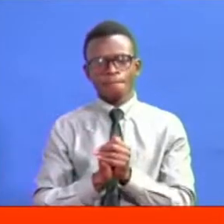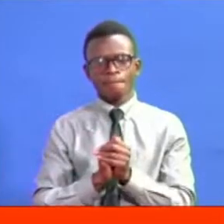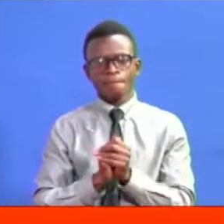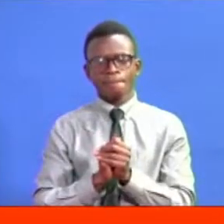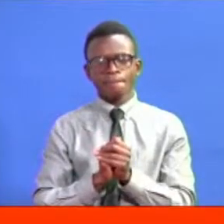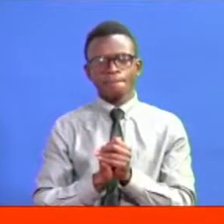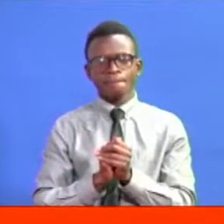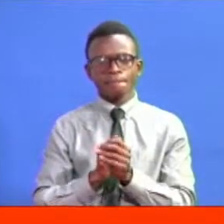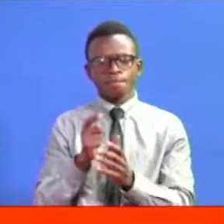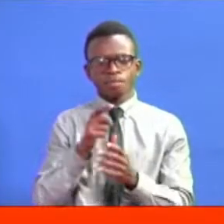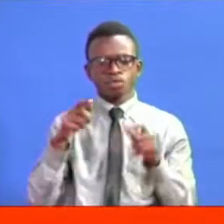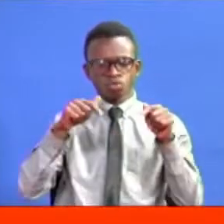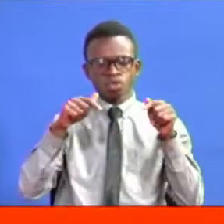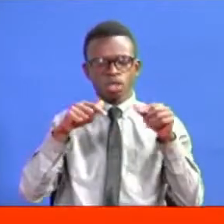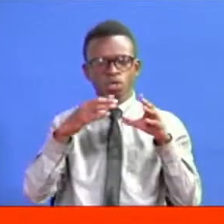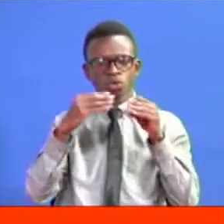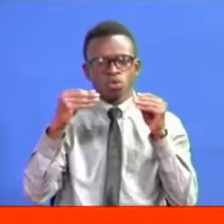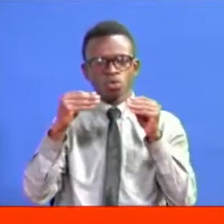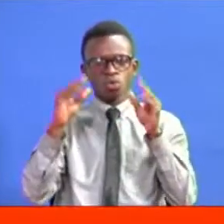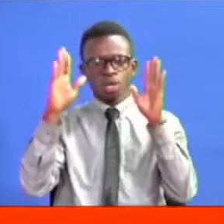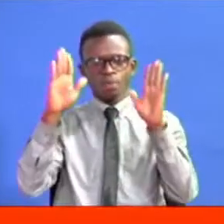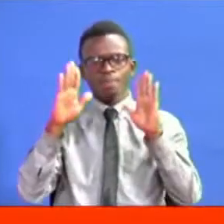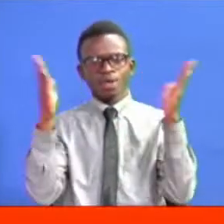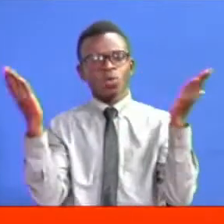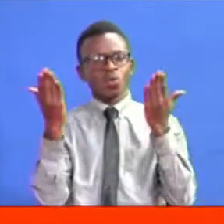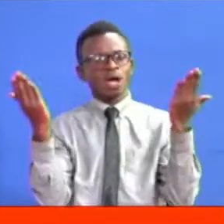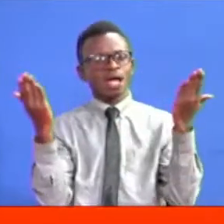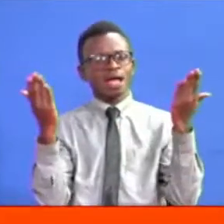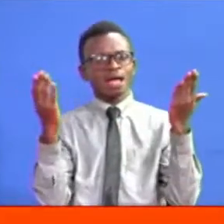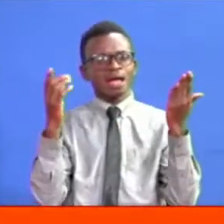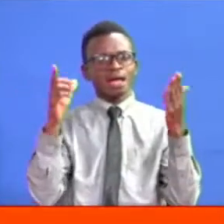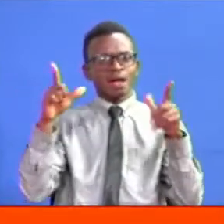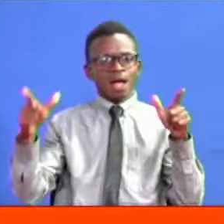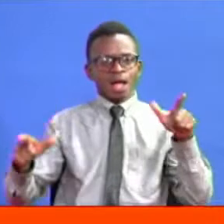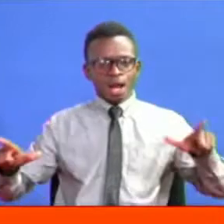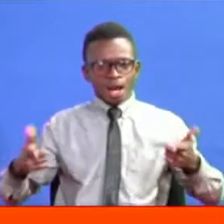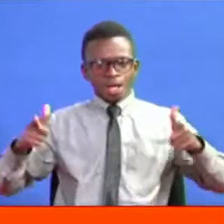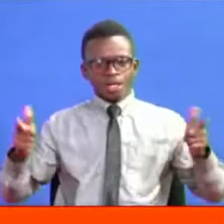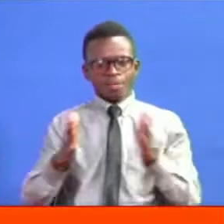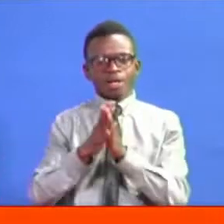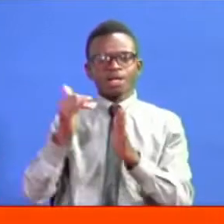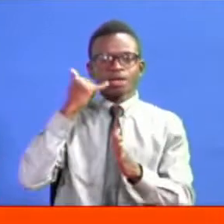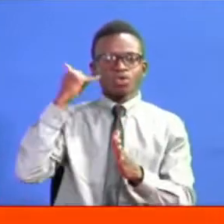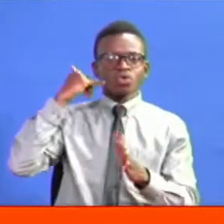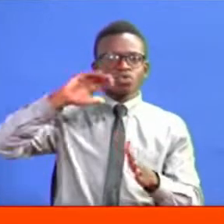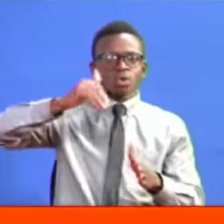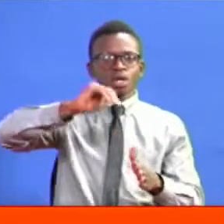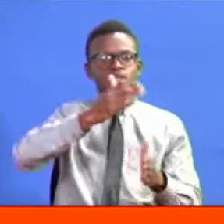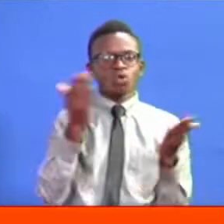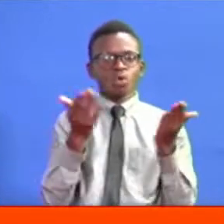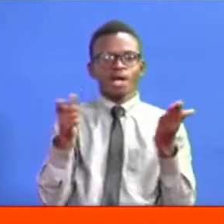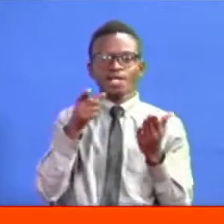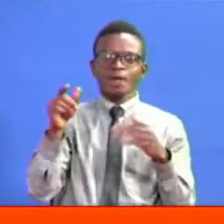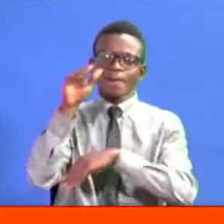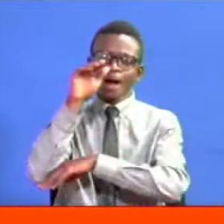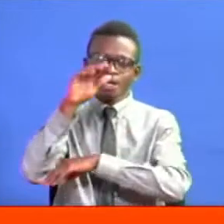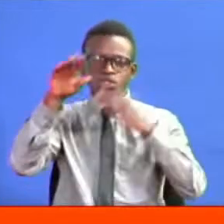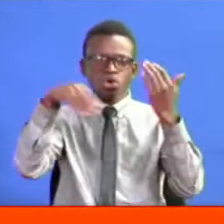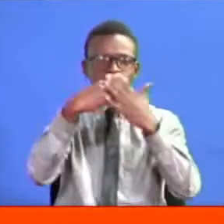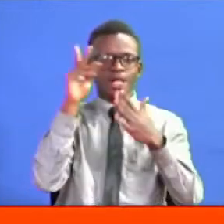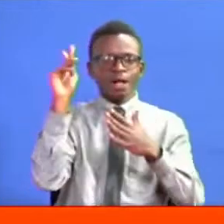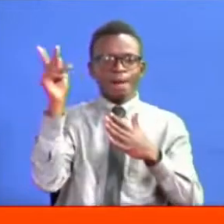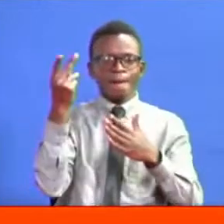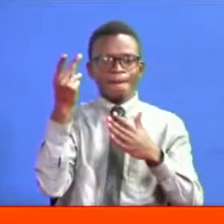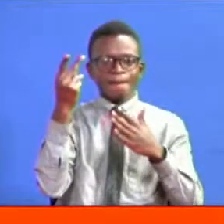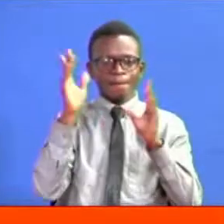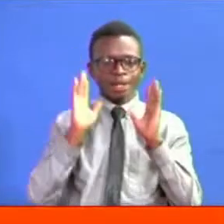Gachagua, has today led his team in campaigning in Laikipia and Nakuru counties, where he has urged residents to make the